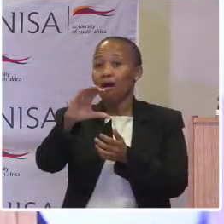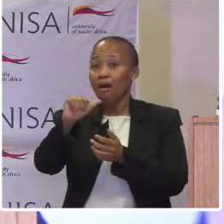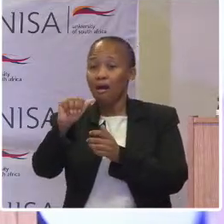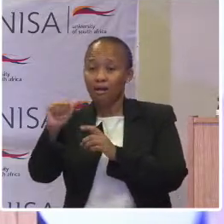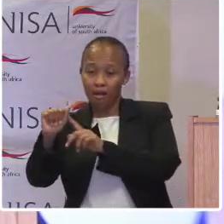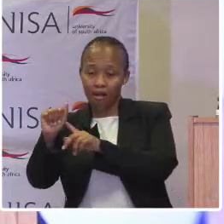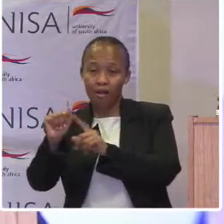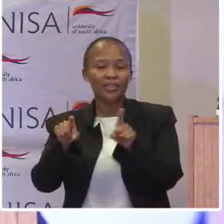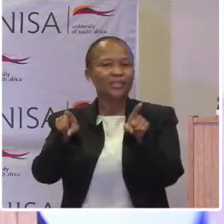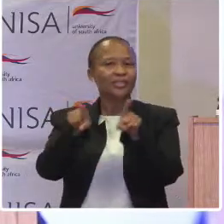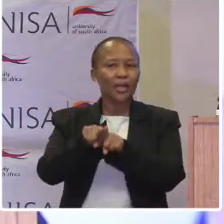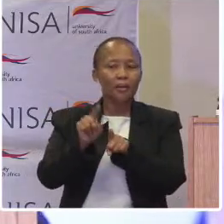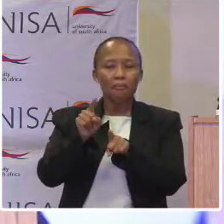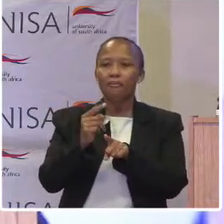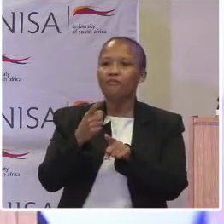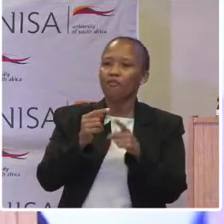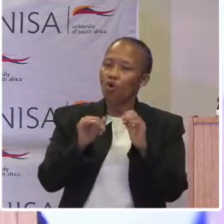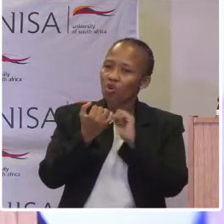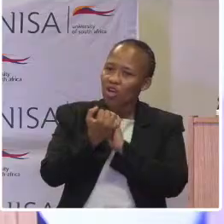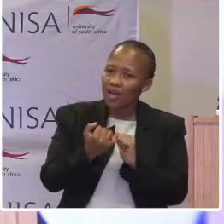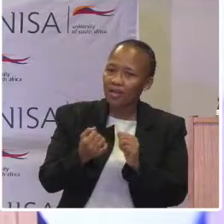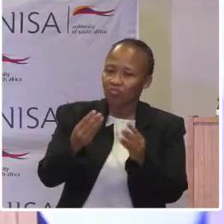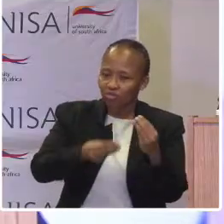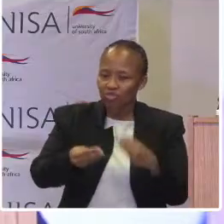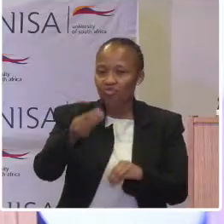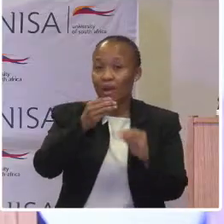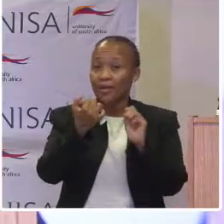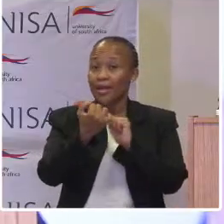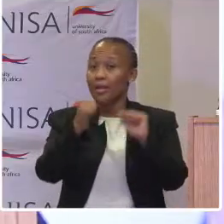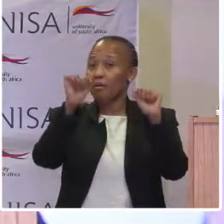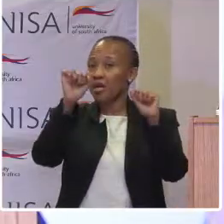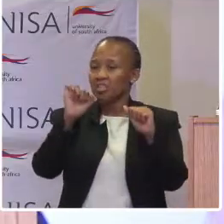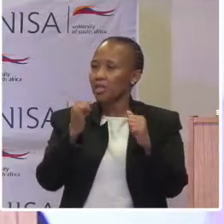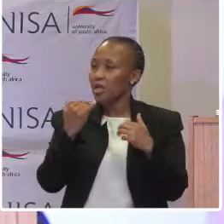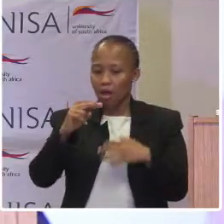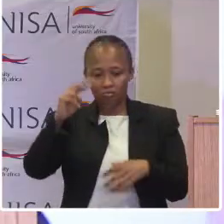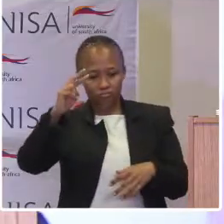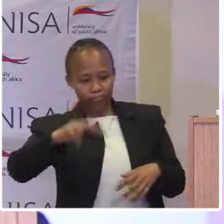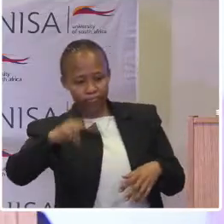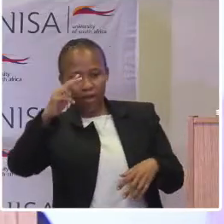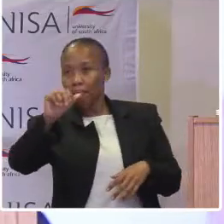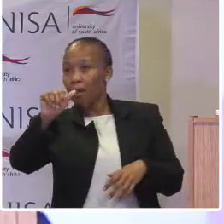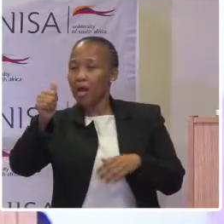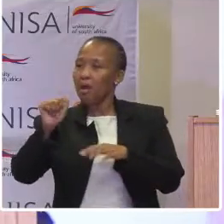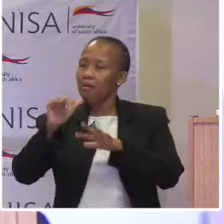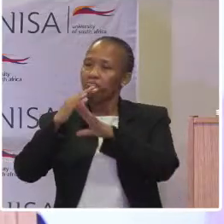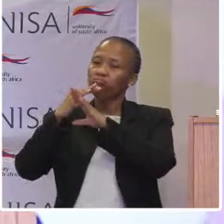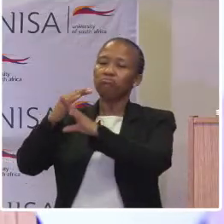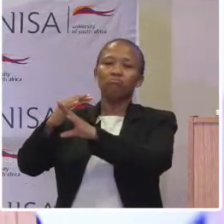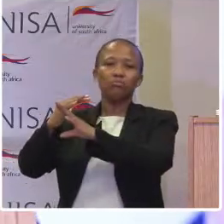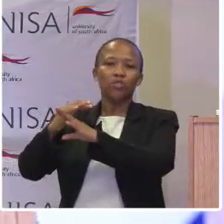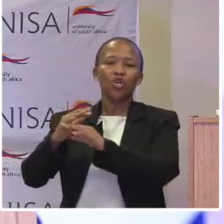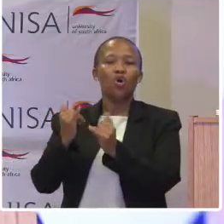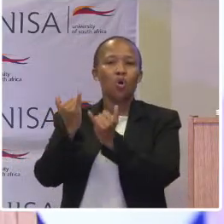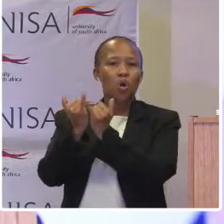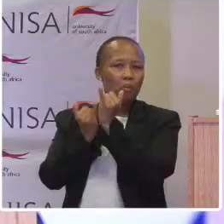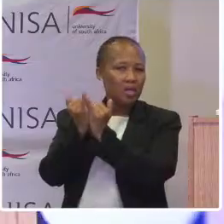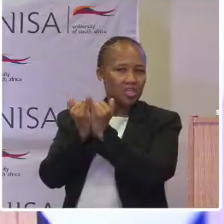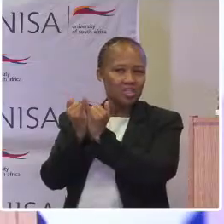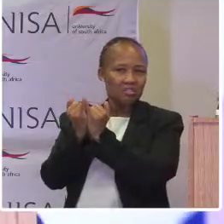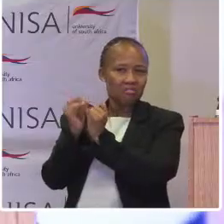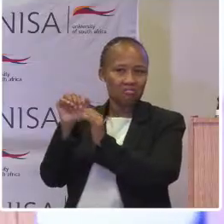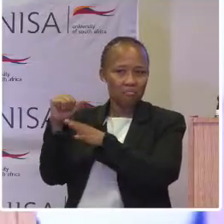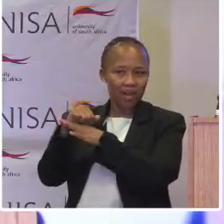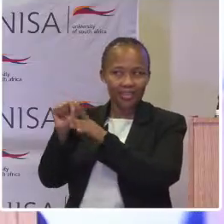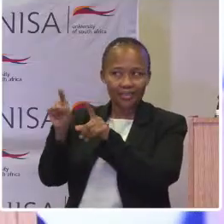gains from trade liberation are not undermined by anti-competitive practices. Implementation challenges,